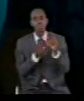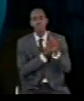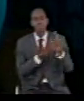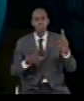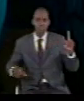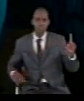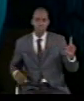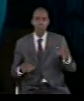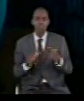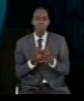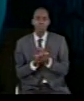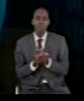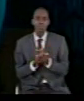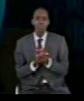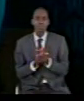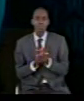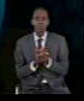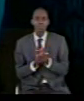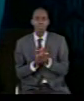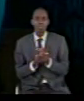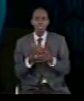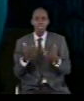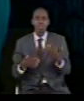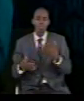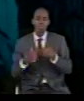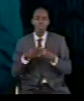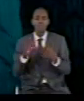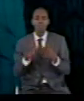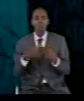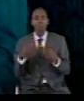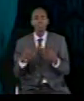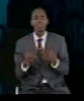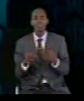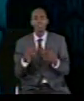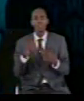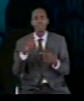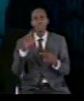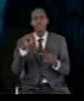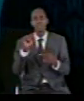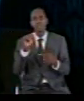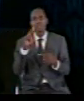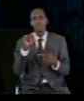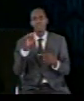We now return now to the state of us here. Let's have